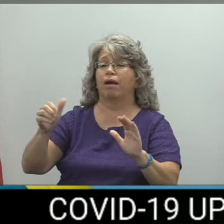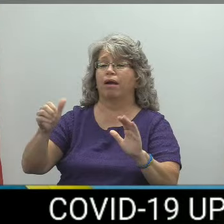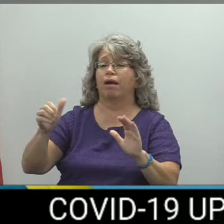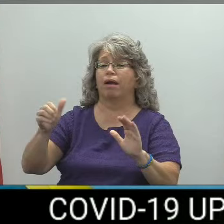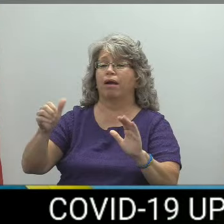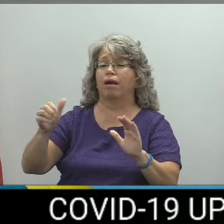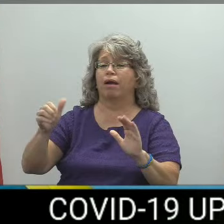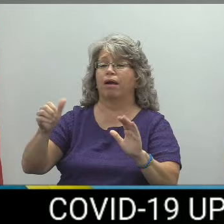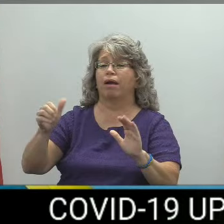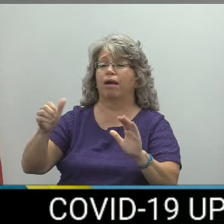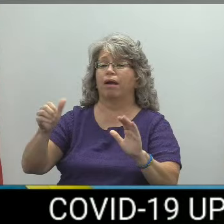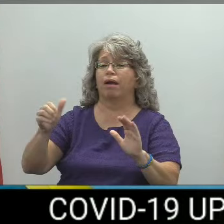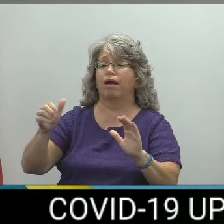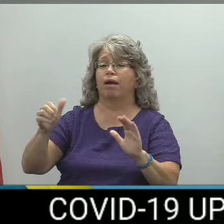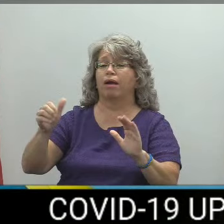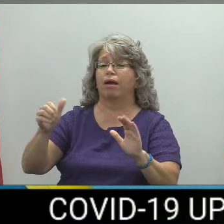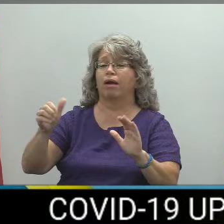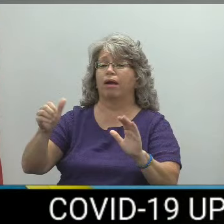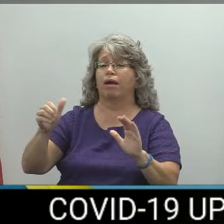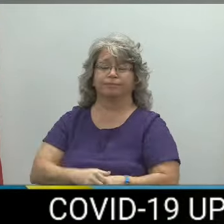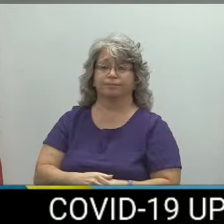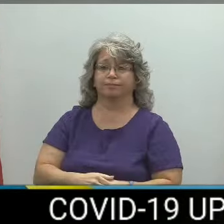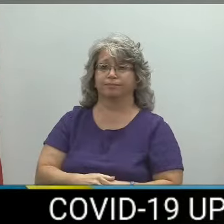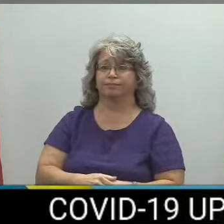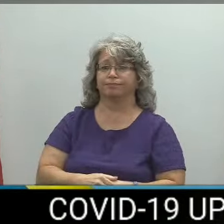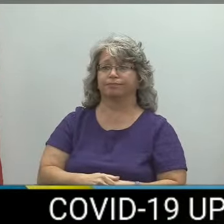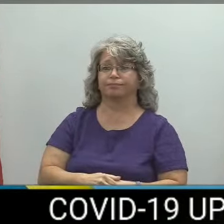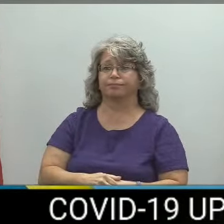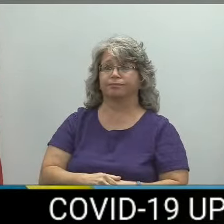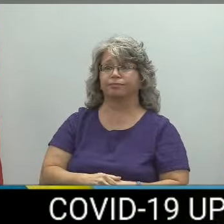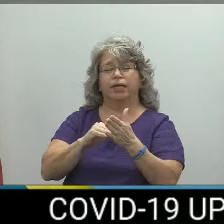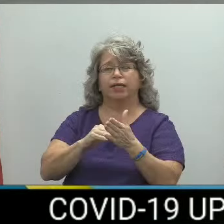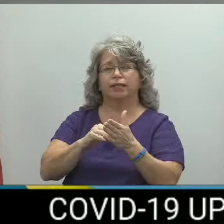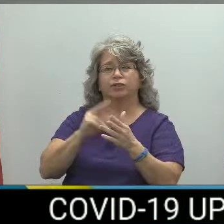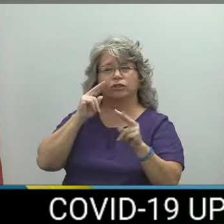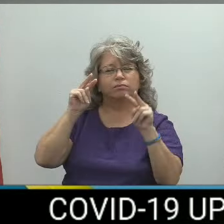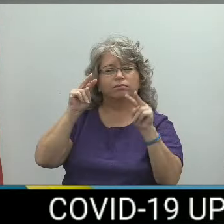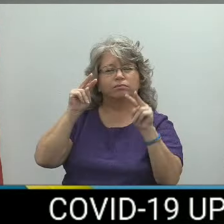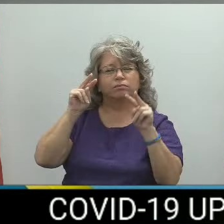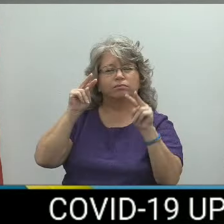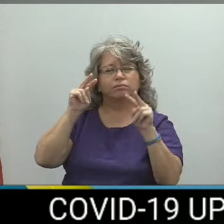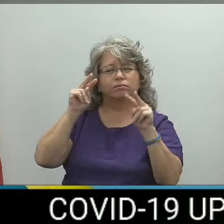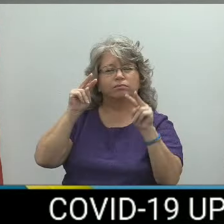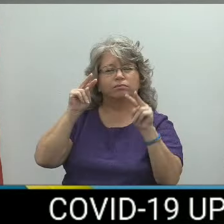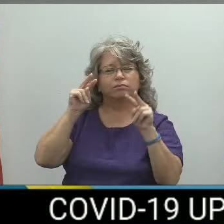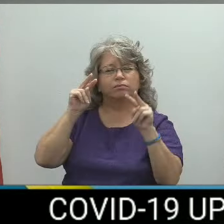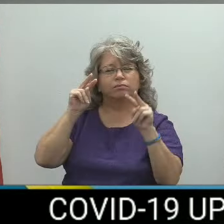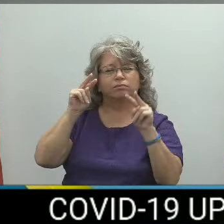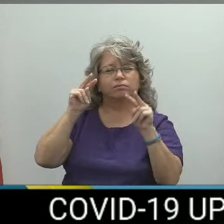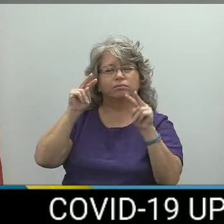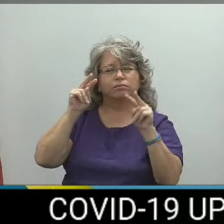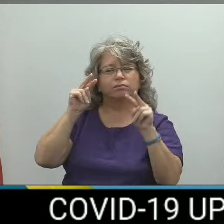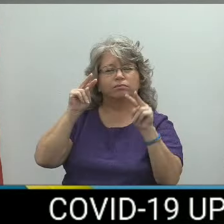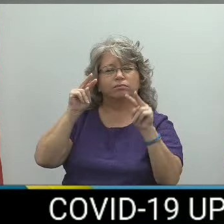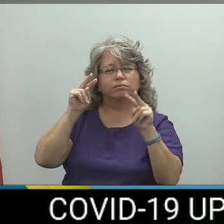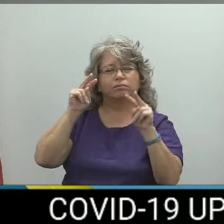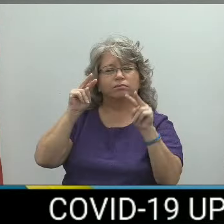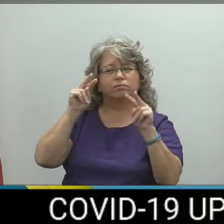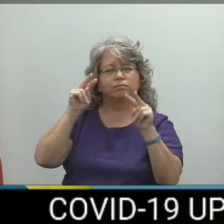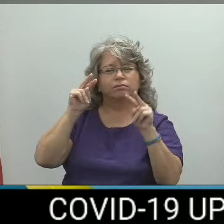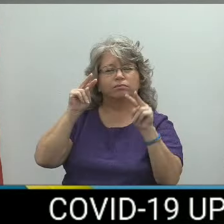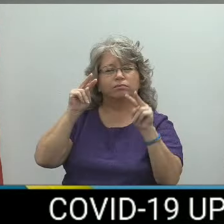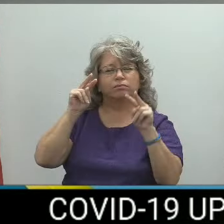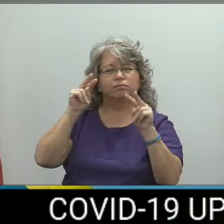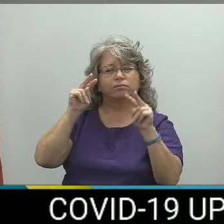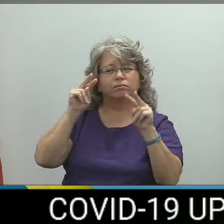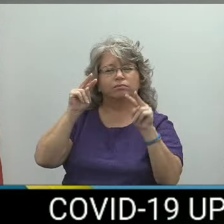So finally, again, pay very close attention due to inclement weather on Friday. We don't anticipate